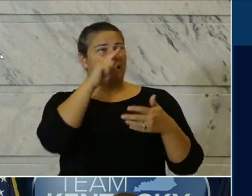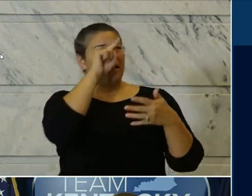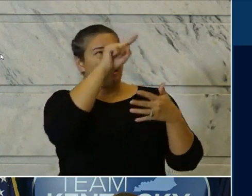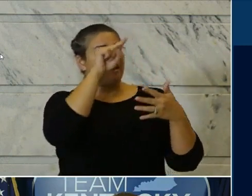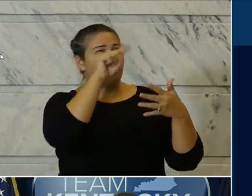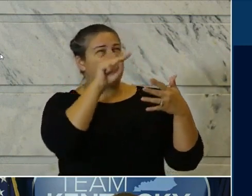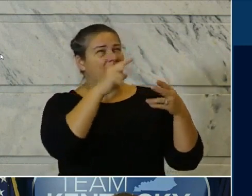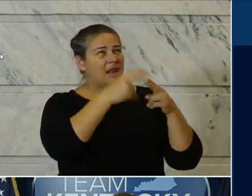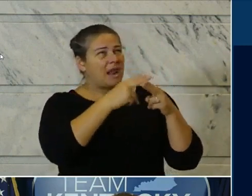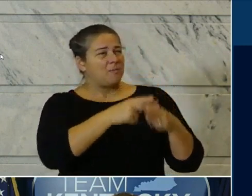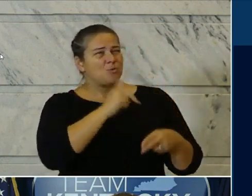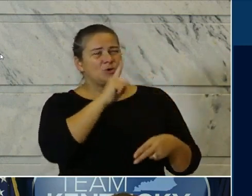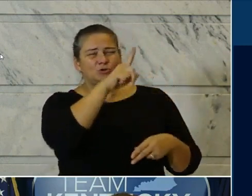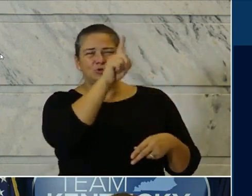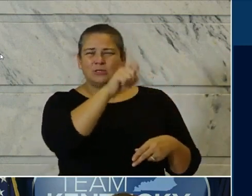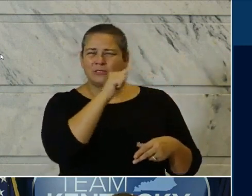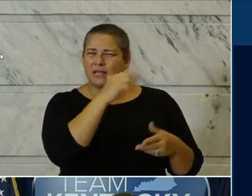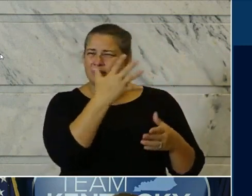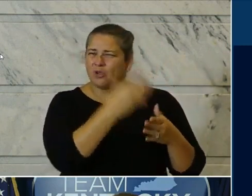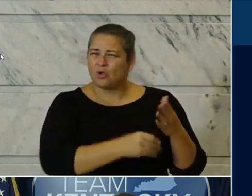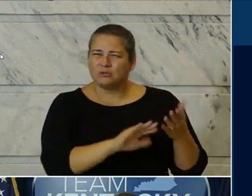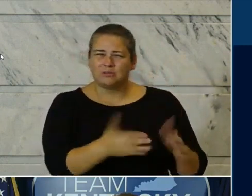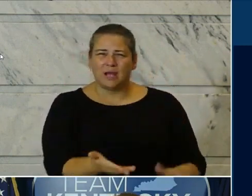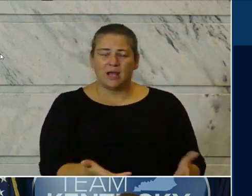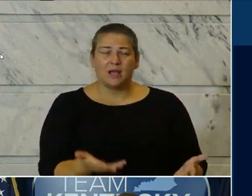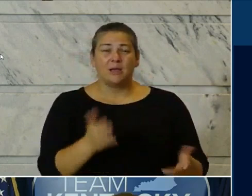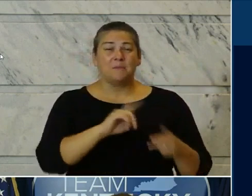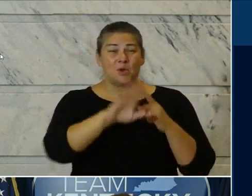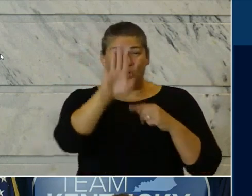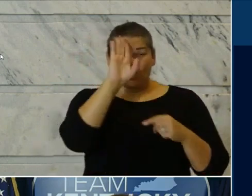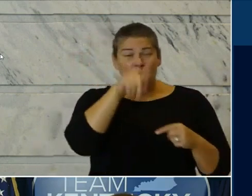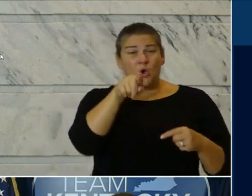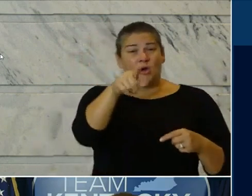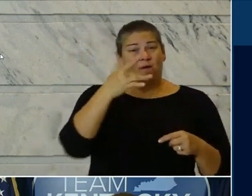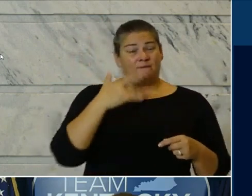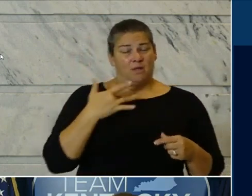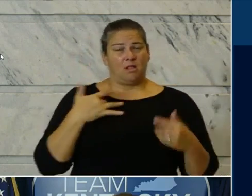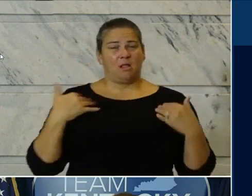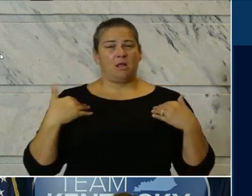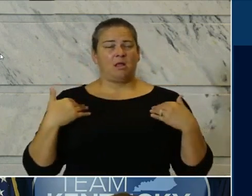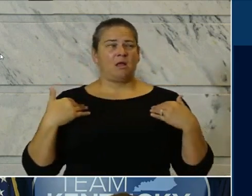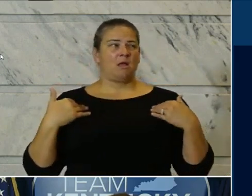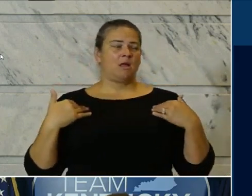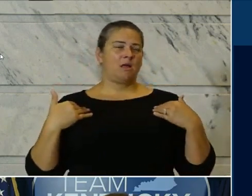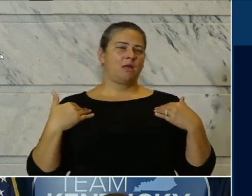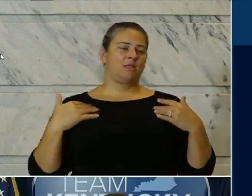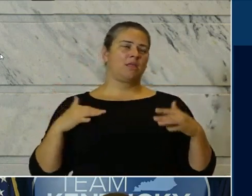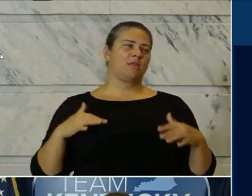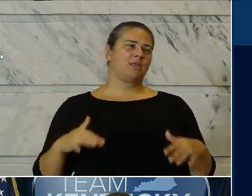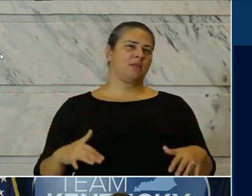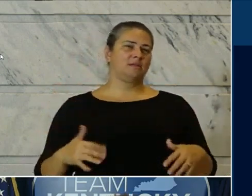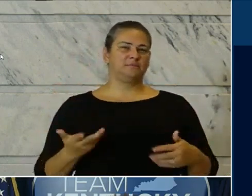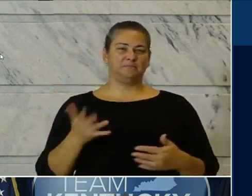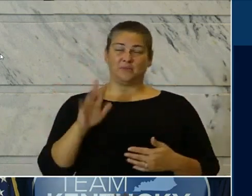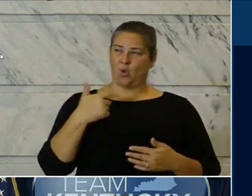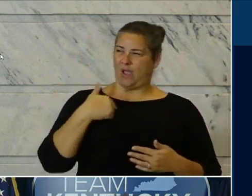show urgency. The results are somebody that you might not know passing away, but other people know